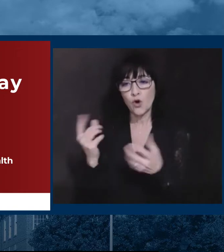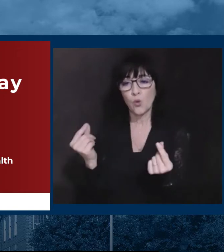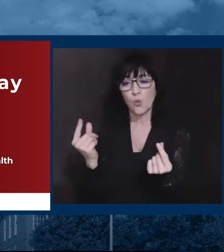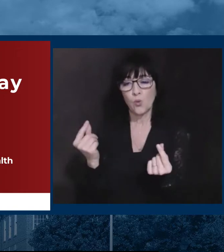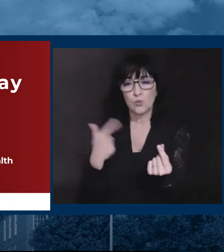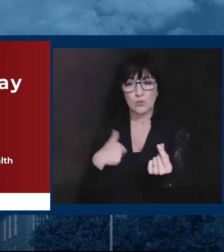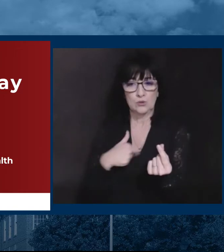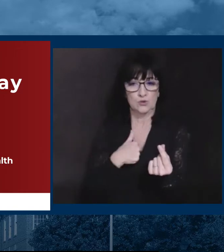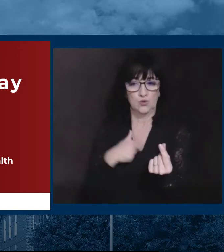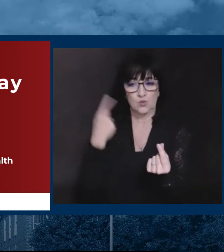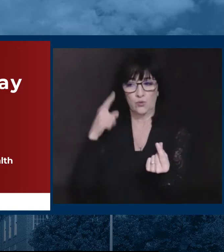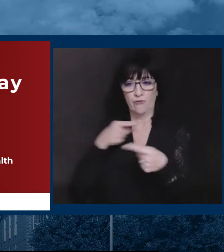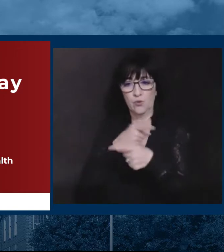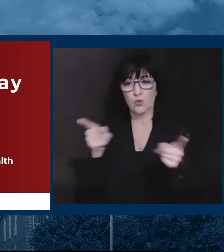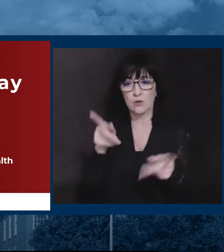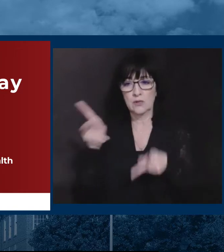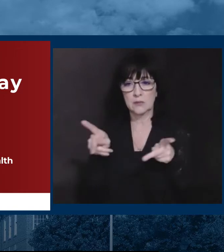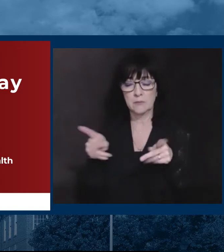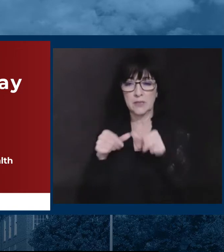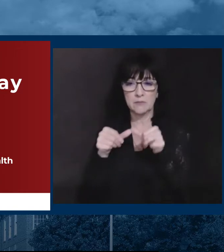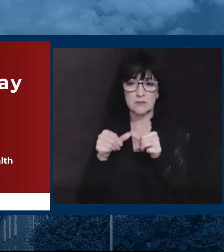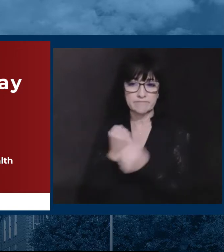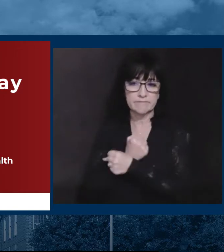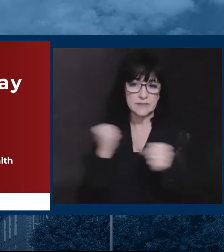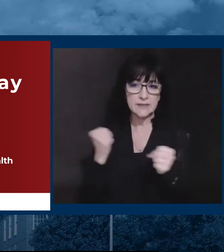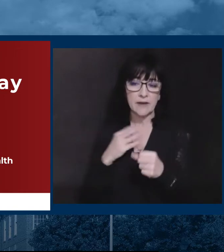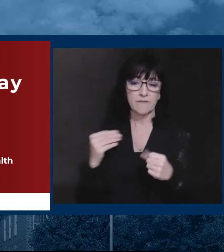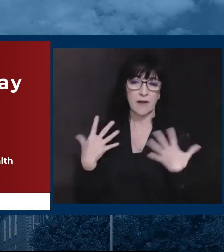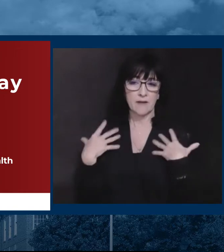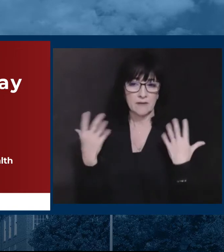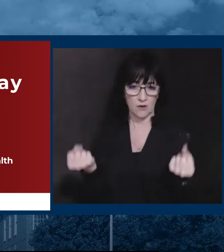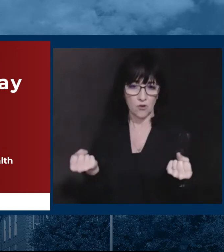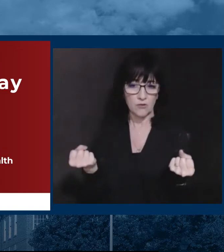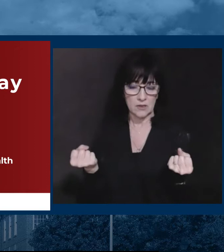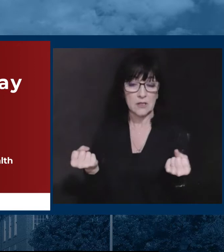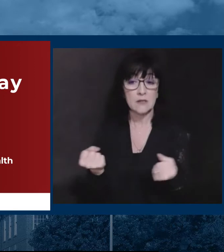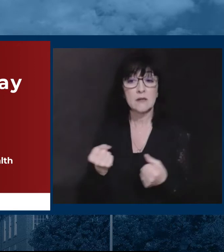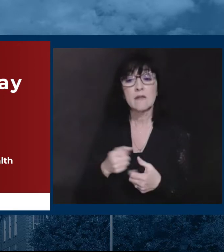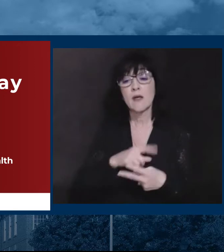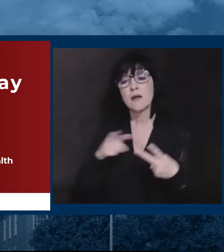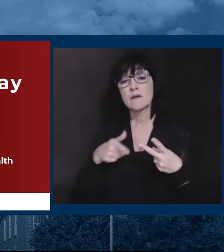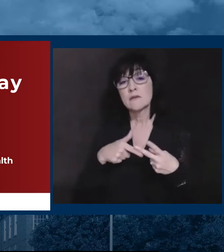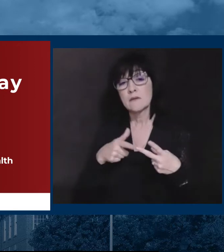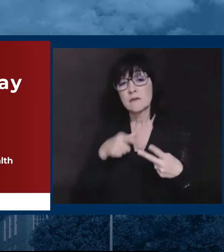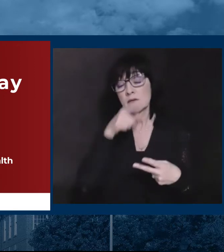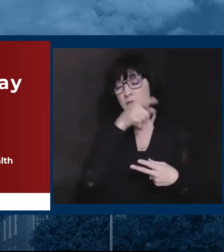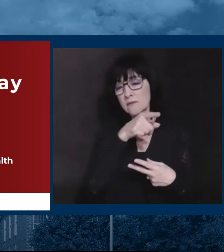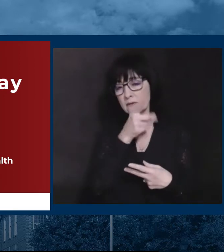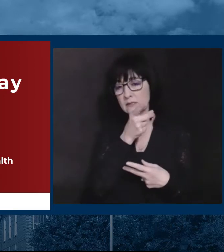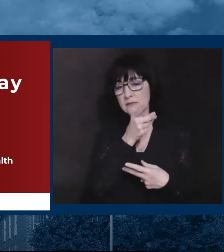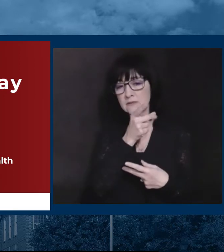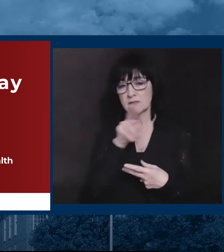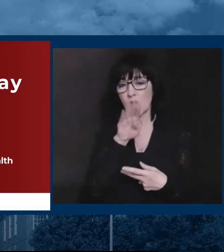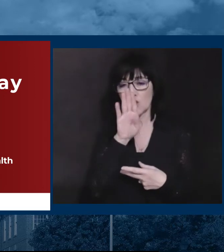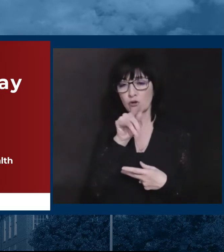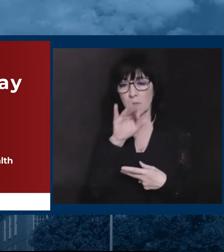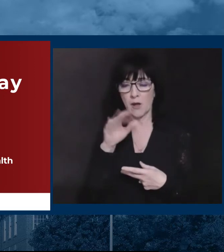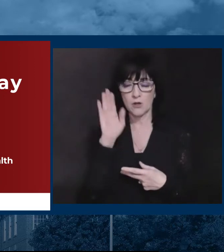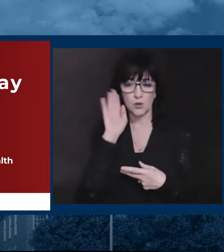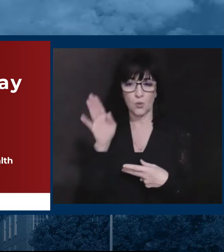hear from Dr. Bunting about our efforts on the school front. Dr. Rattay? Great, thank you so much,